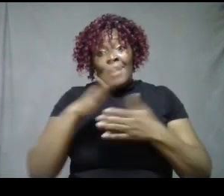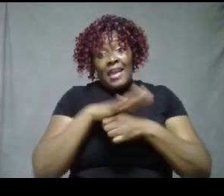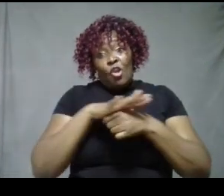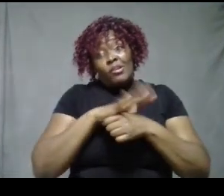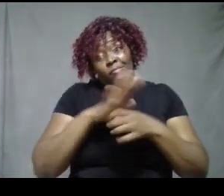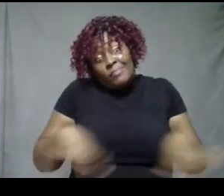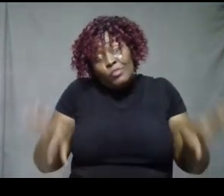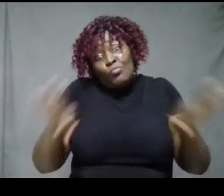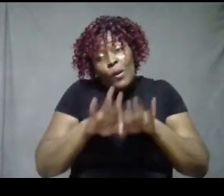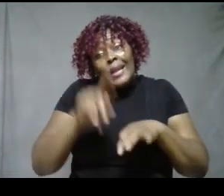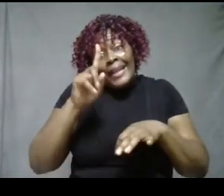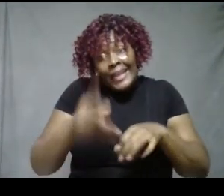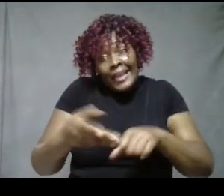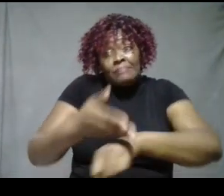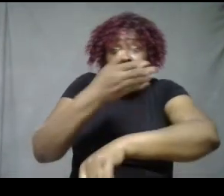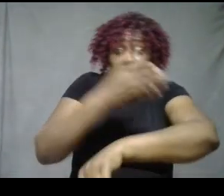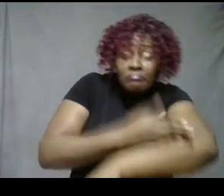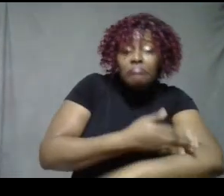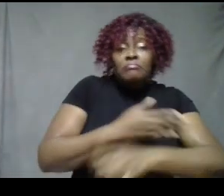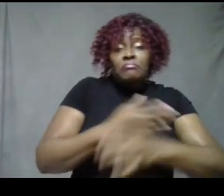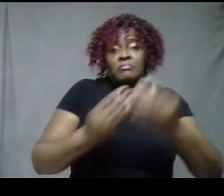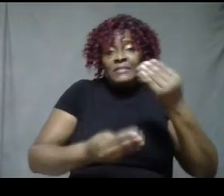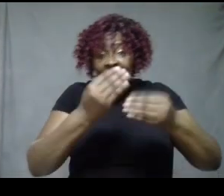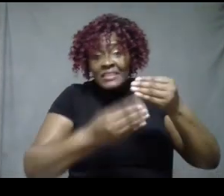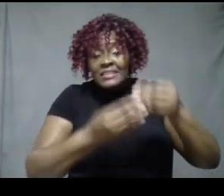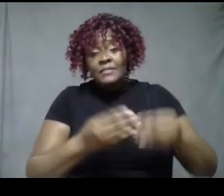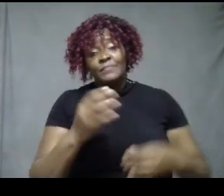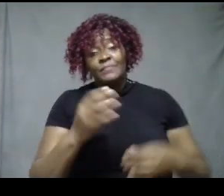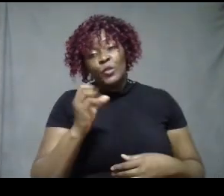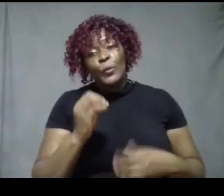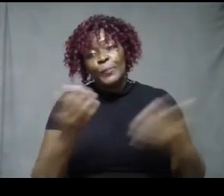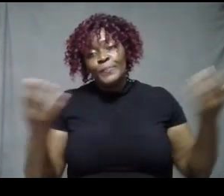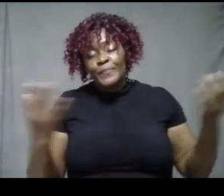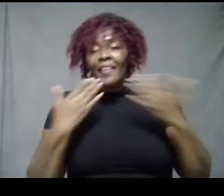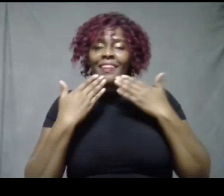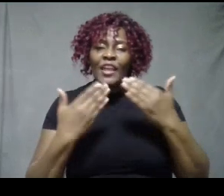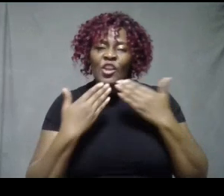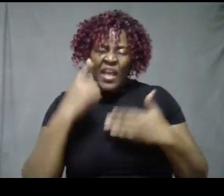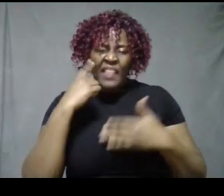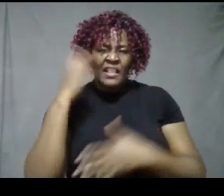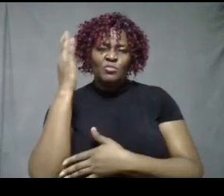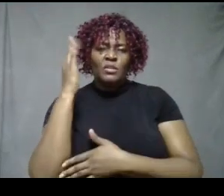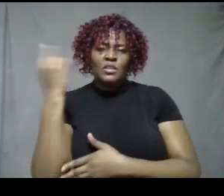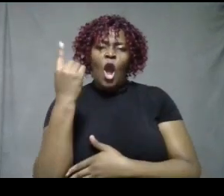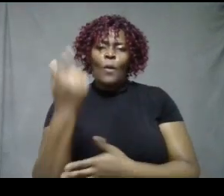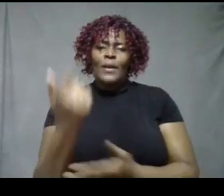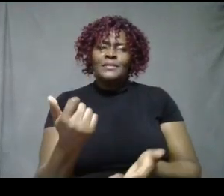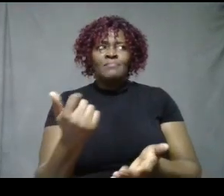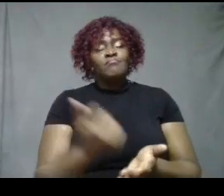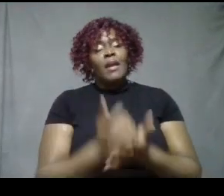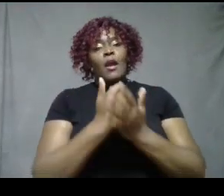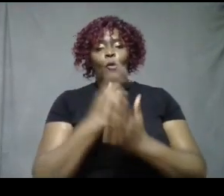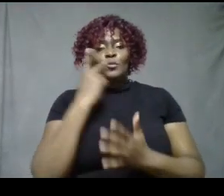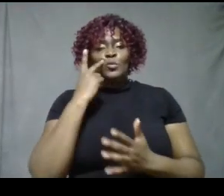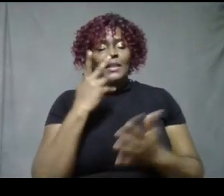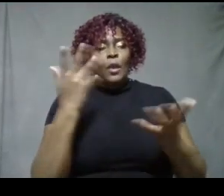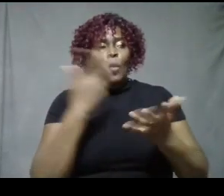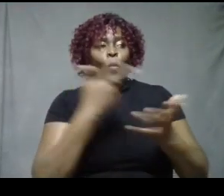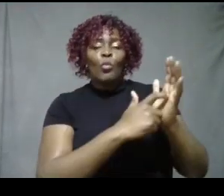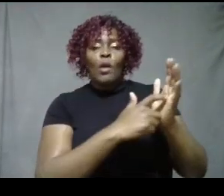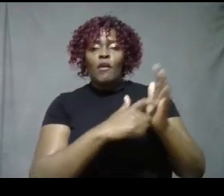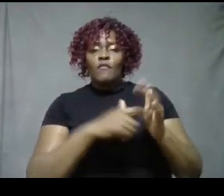needs updating and it needs upgrading. So thank you. I think these presentations are always helpful to see what's needed in the city.